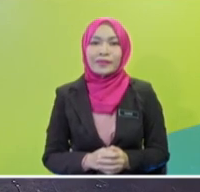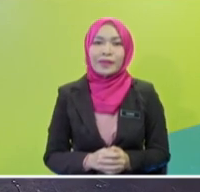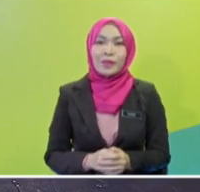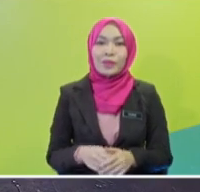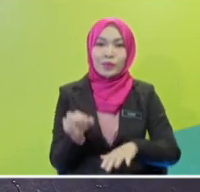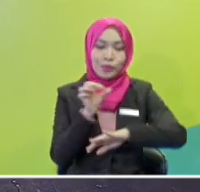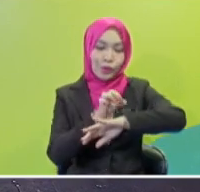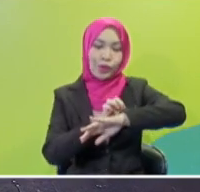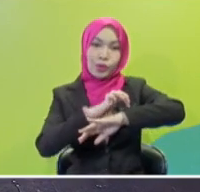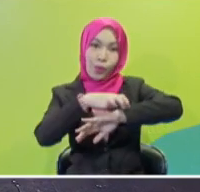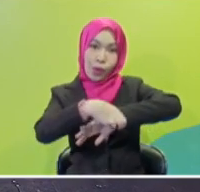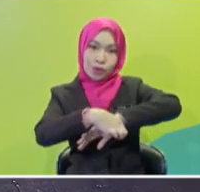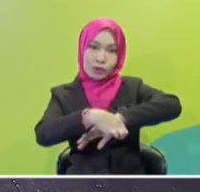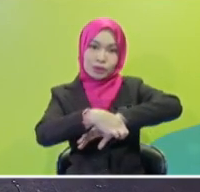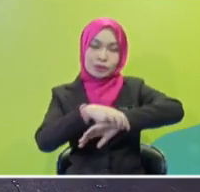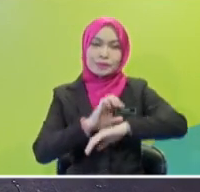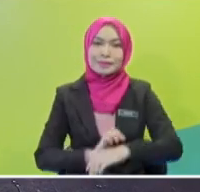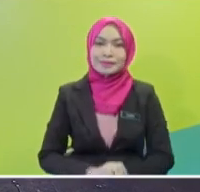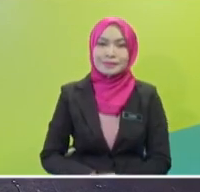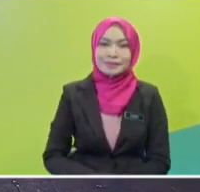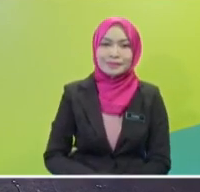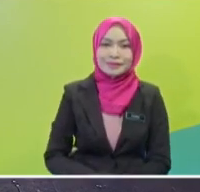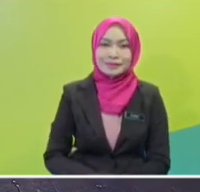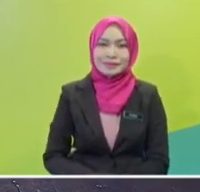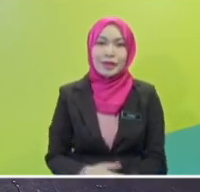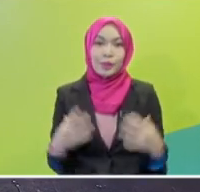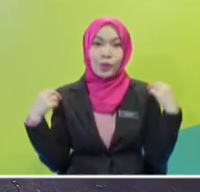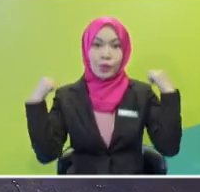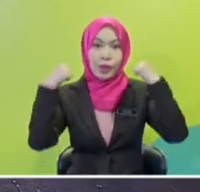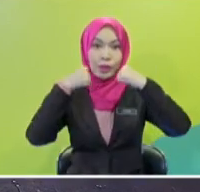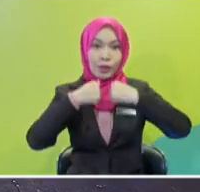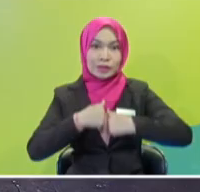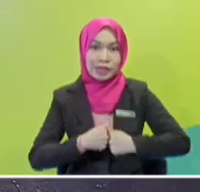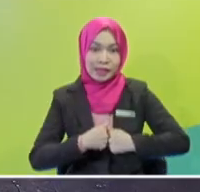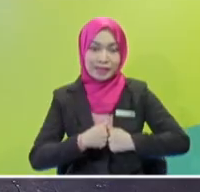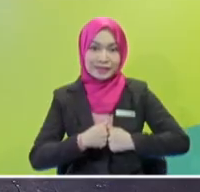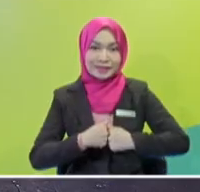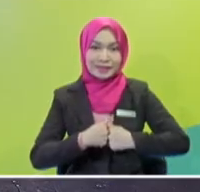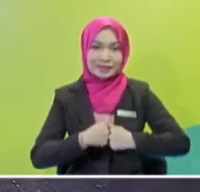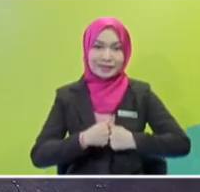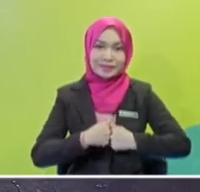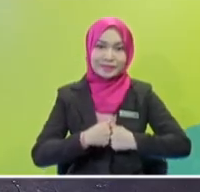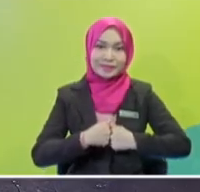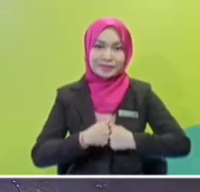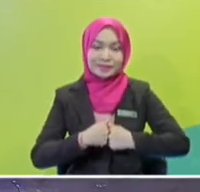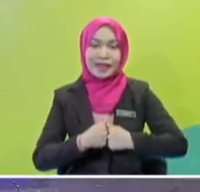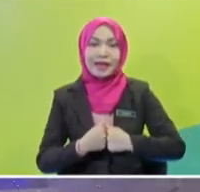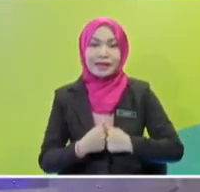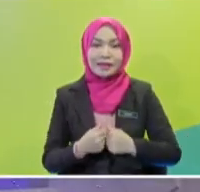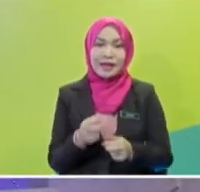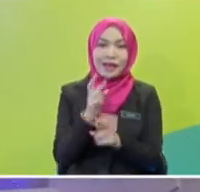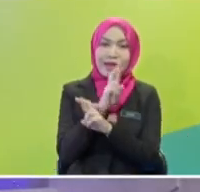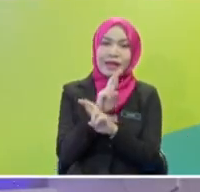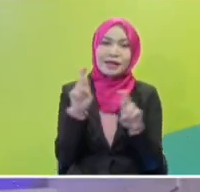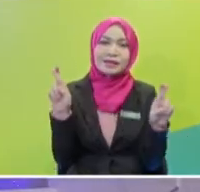watch. Put on your watch. Put on your jacket. Put on your jacket. Get dressed for the